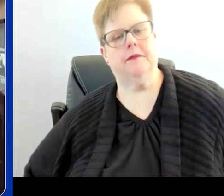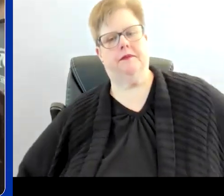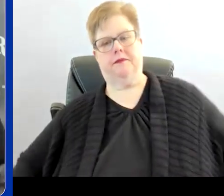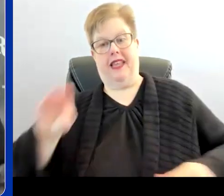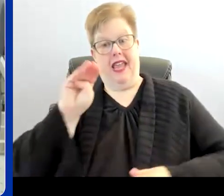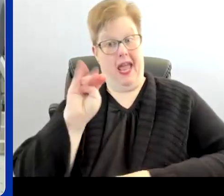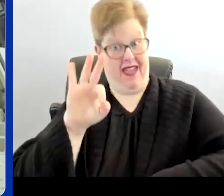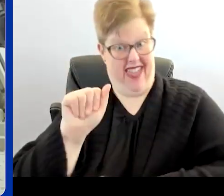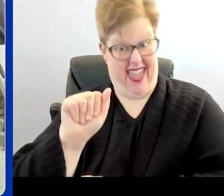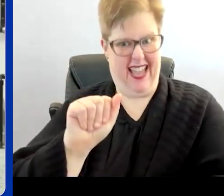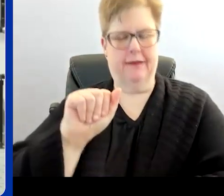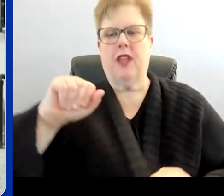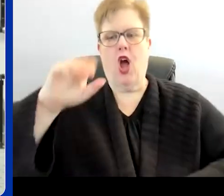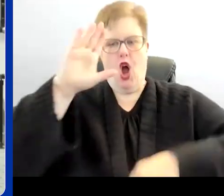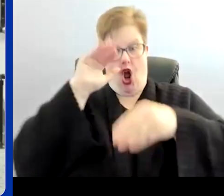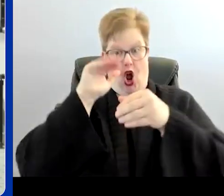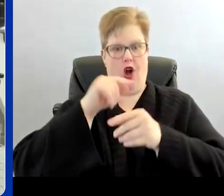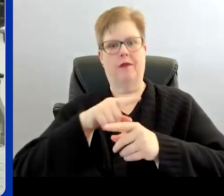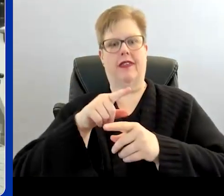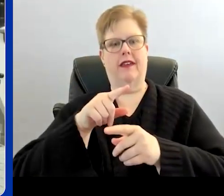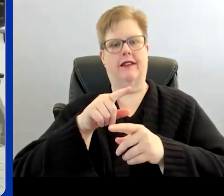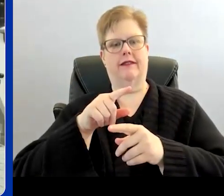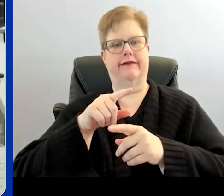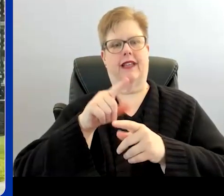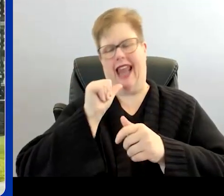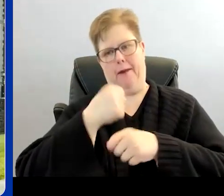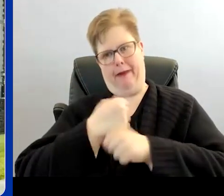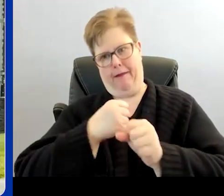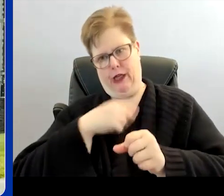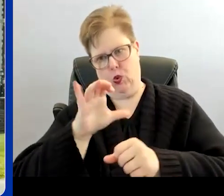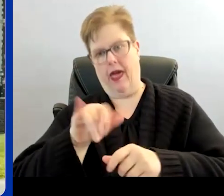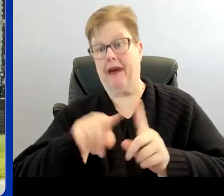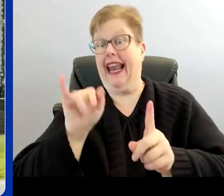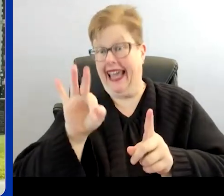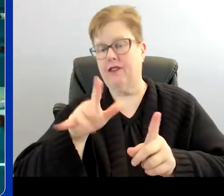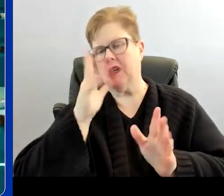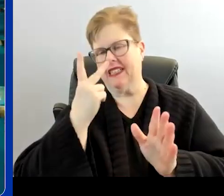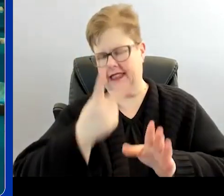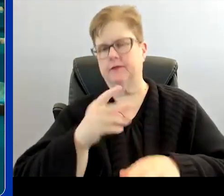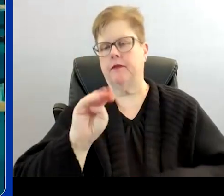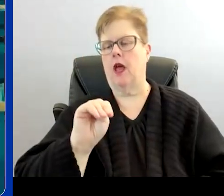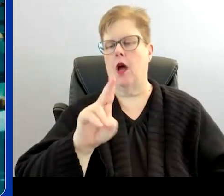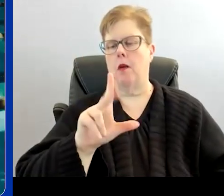log in. If it does, you'll get to see me navigate the MFA process. MFA